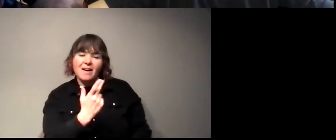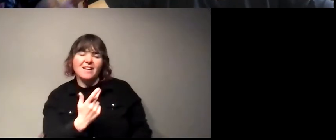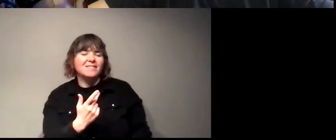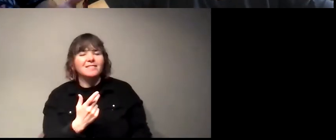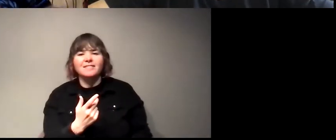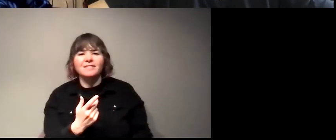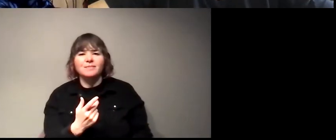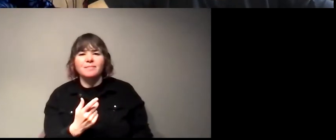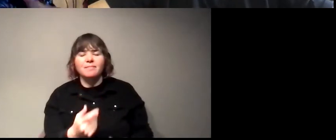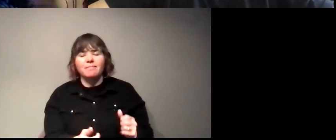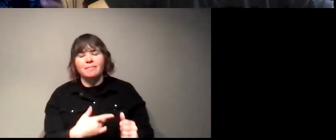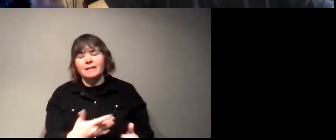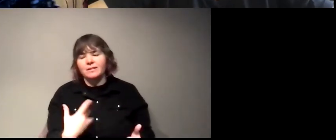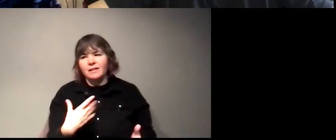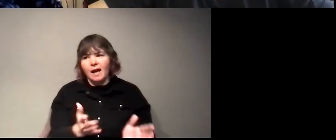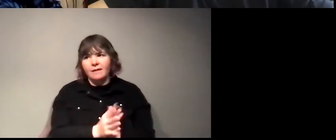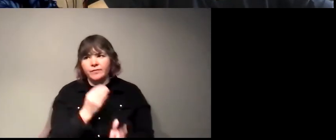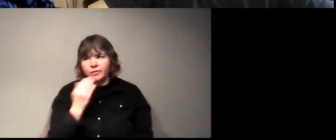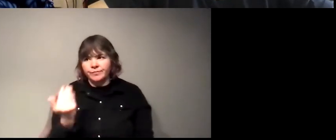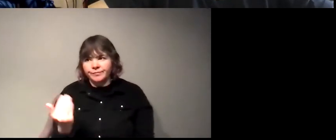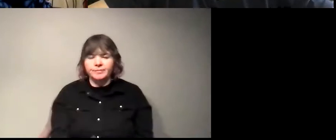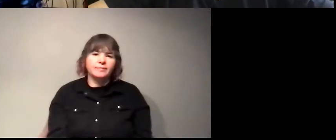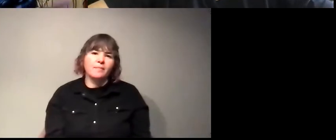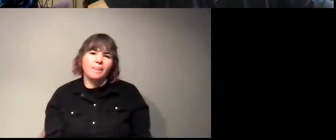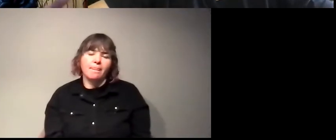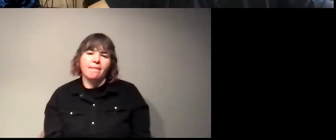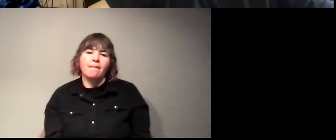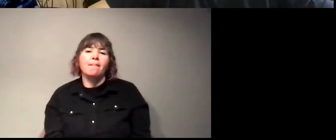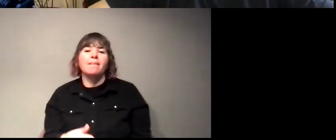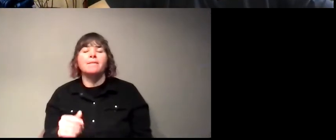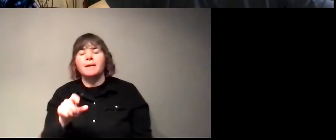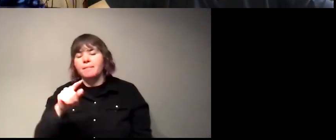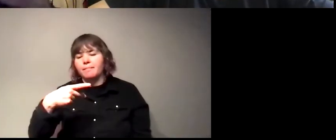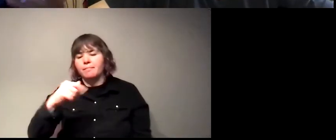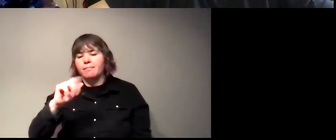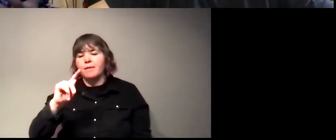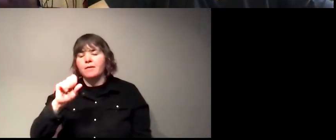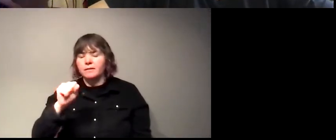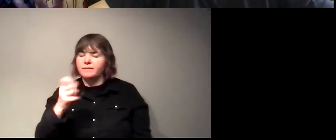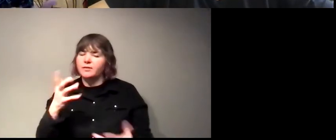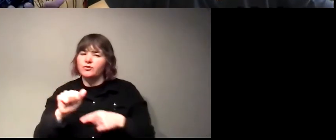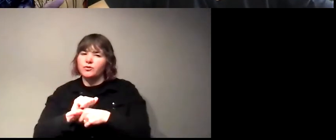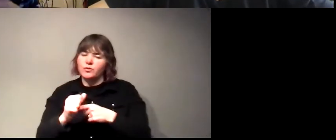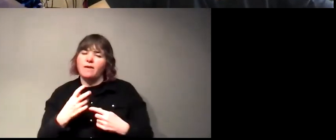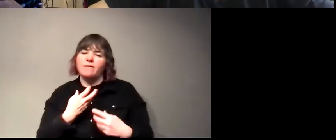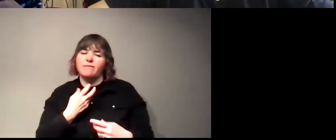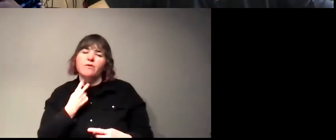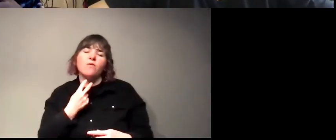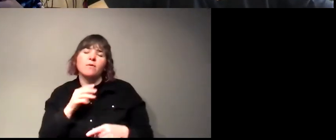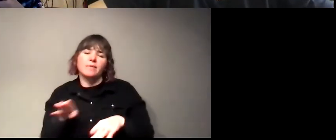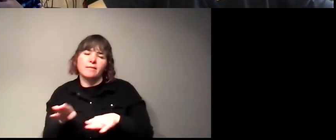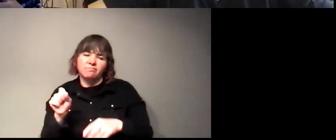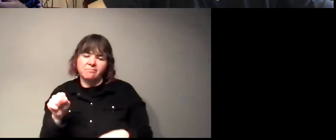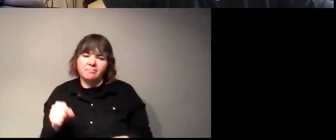like, hey, give me food, and I'm just here. But yeah, actually, a lot of our parrots that I've worked with have been trained to do vocal behaviors.